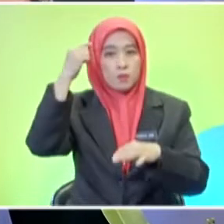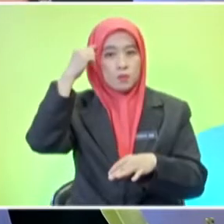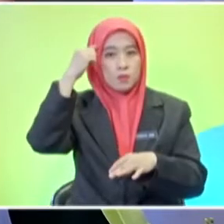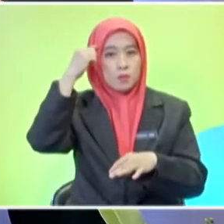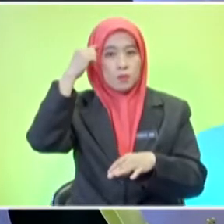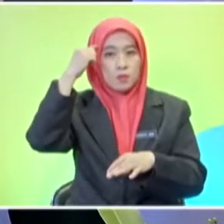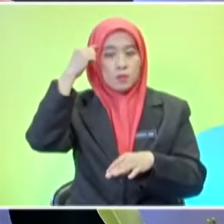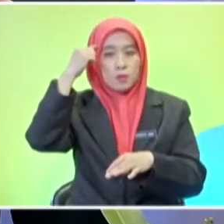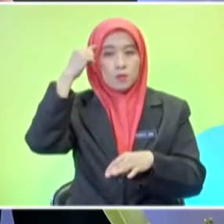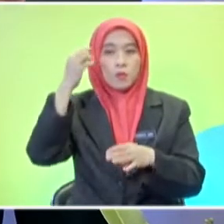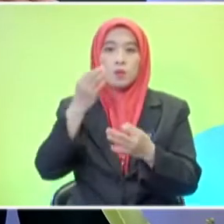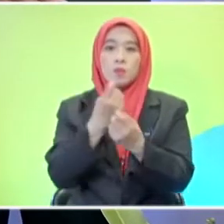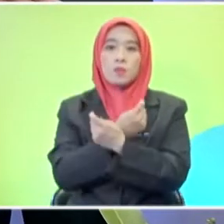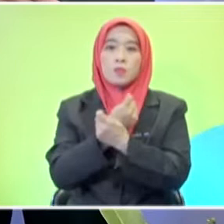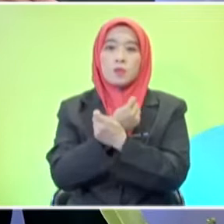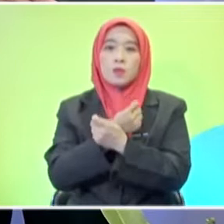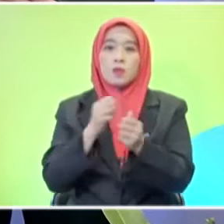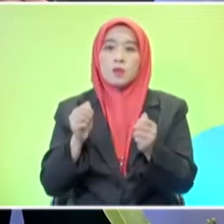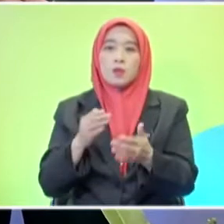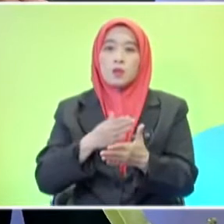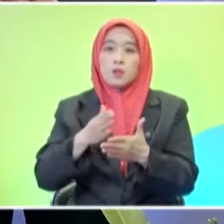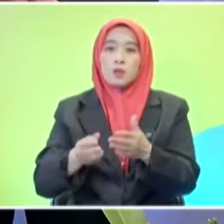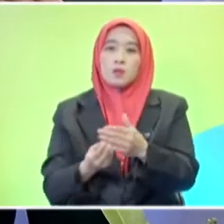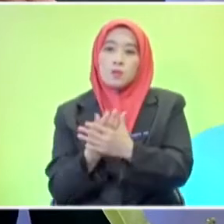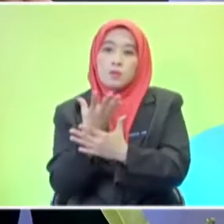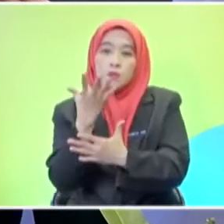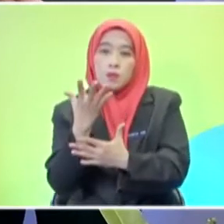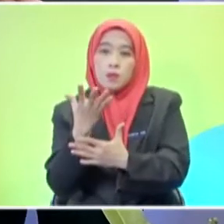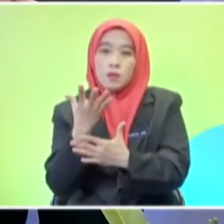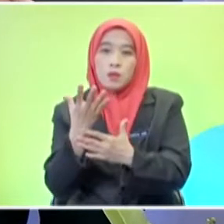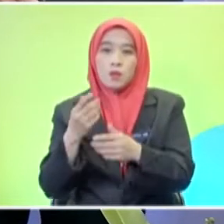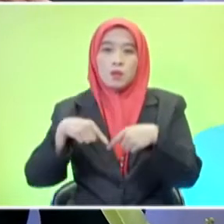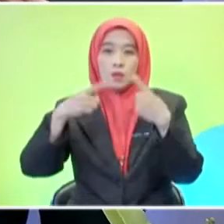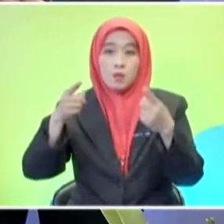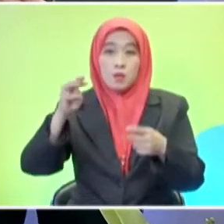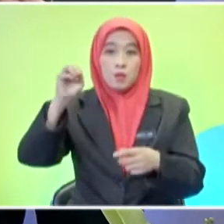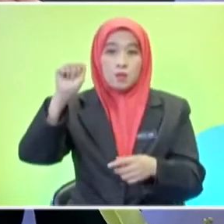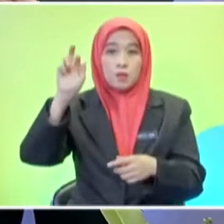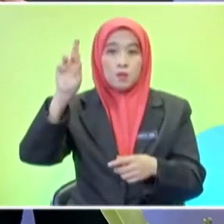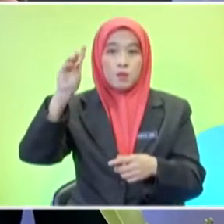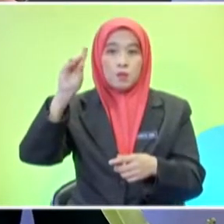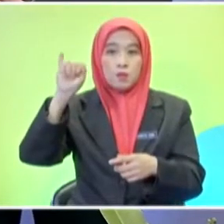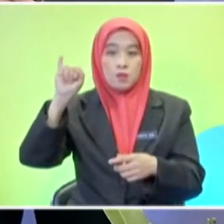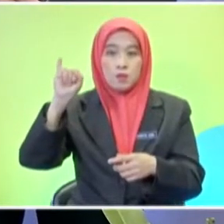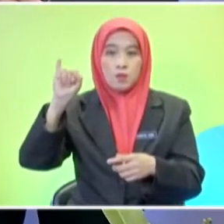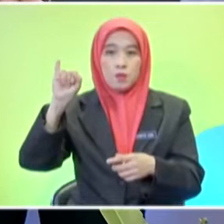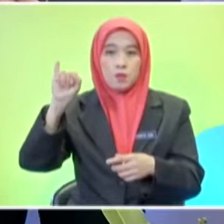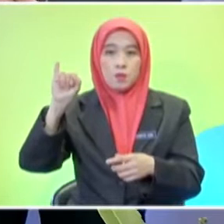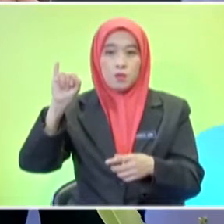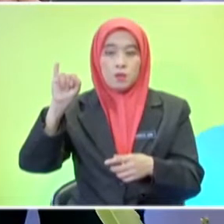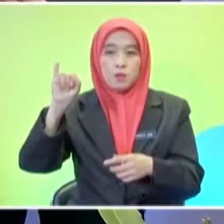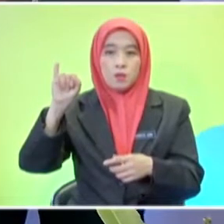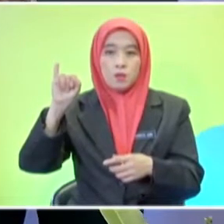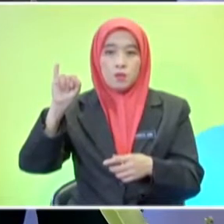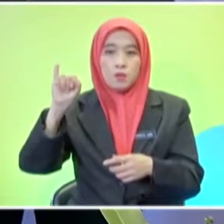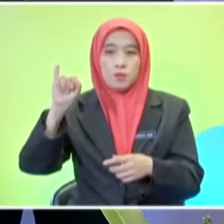plants. Okay, a few years back, when I went to Mardi is the Malaysian Agriculture Research and Development